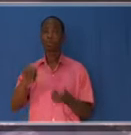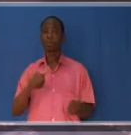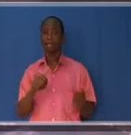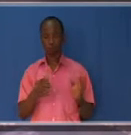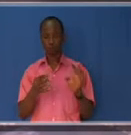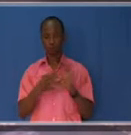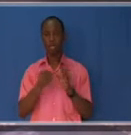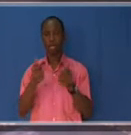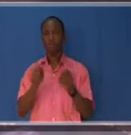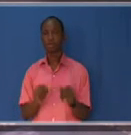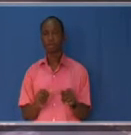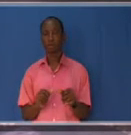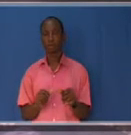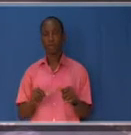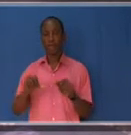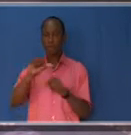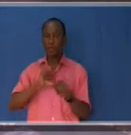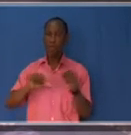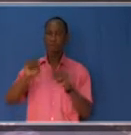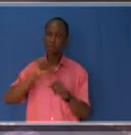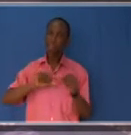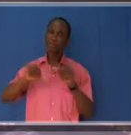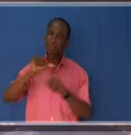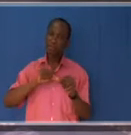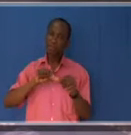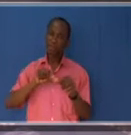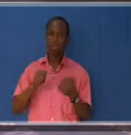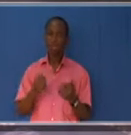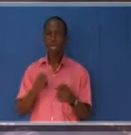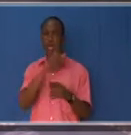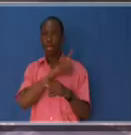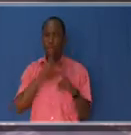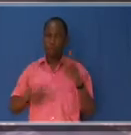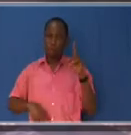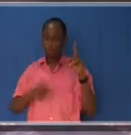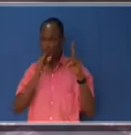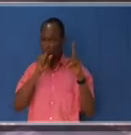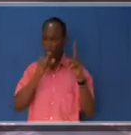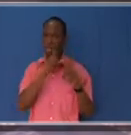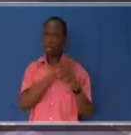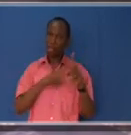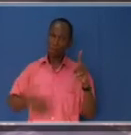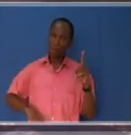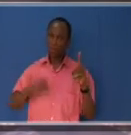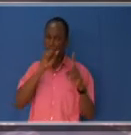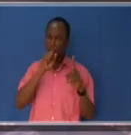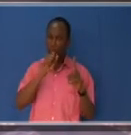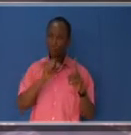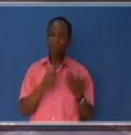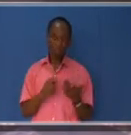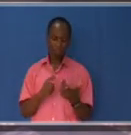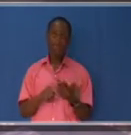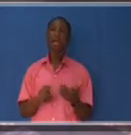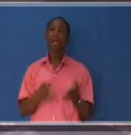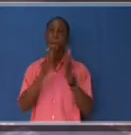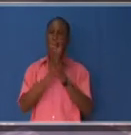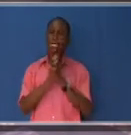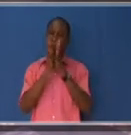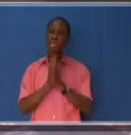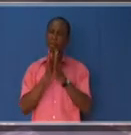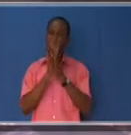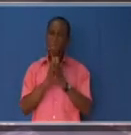steadfastly in the apostles' doctrine and fellowship, in the breaking of bread, and in prayers." So